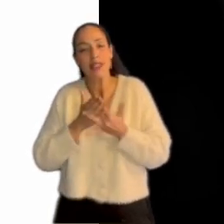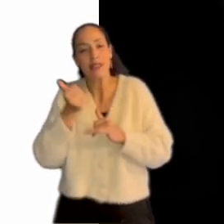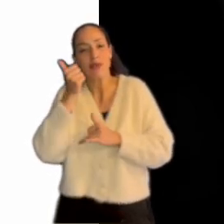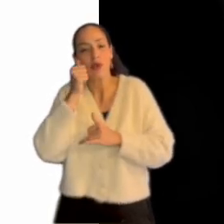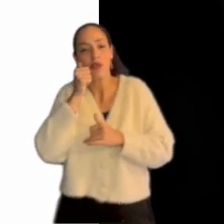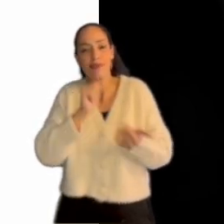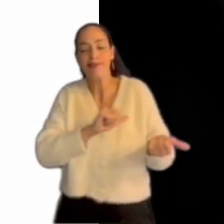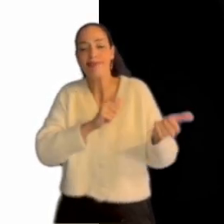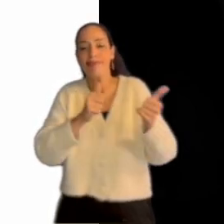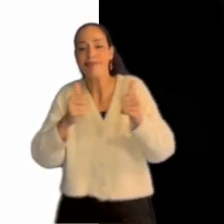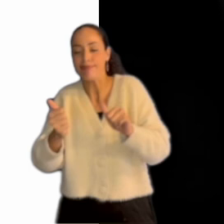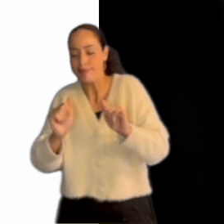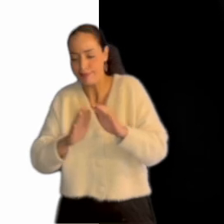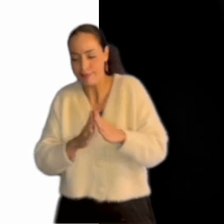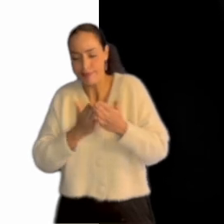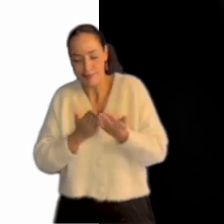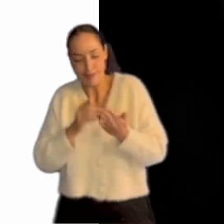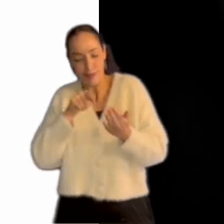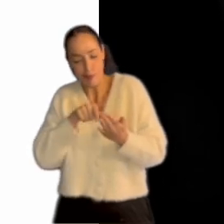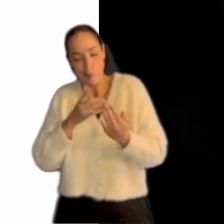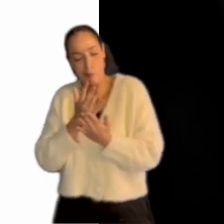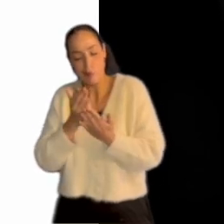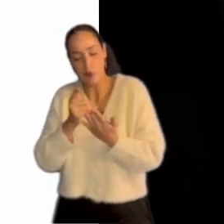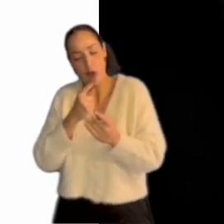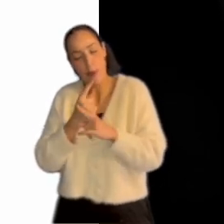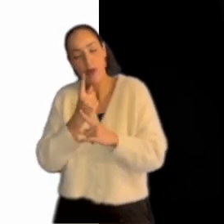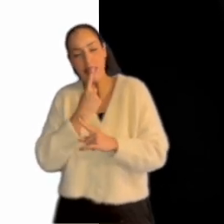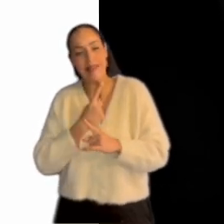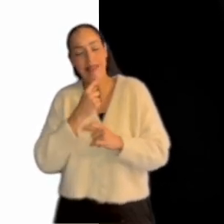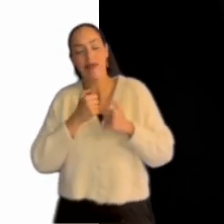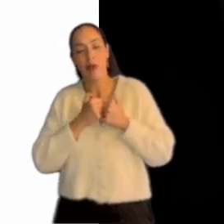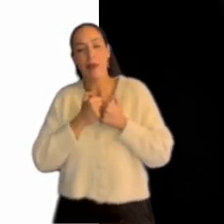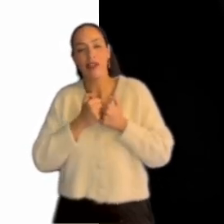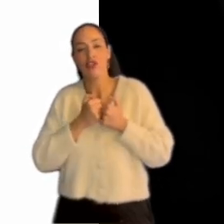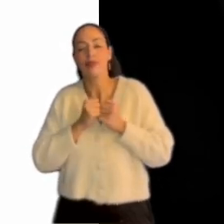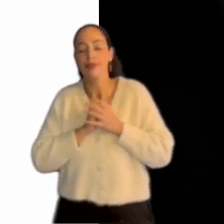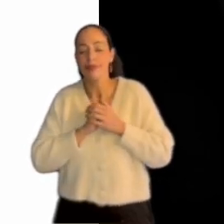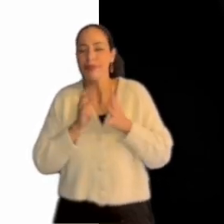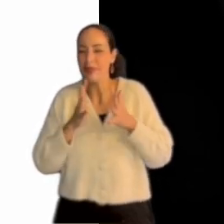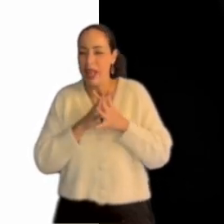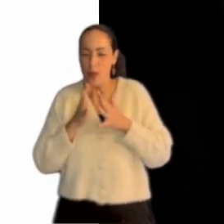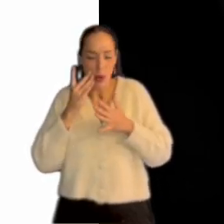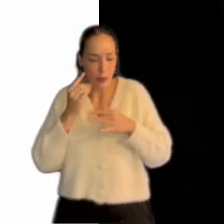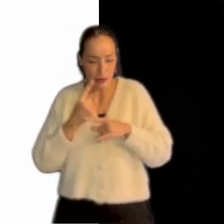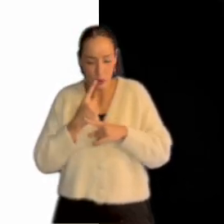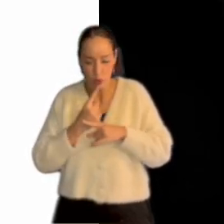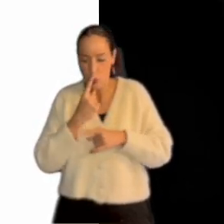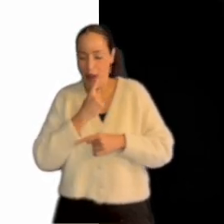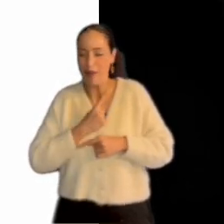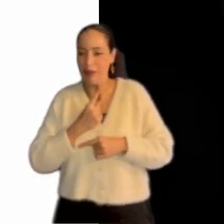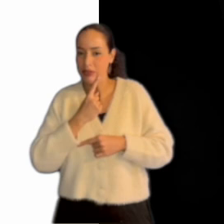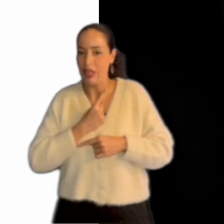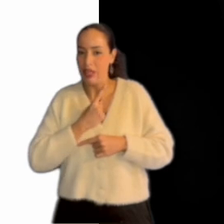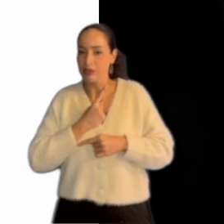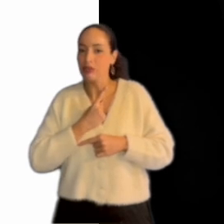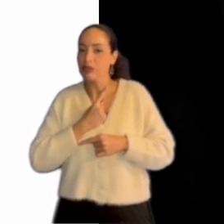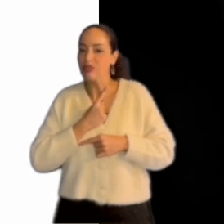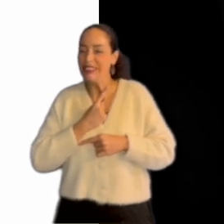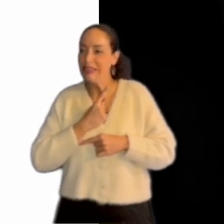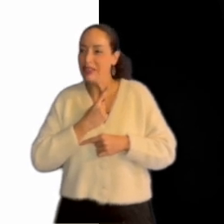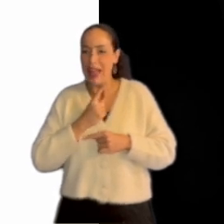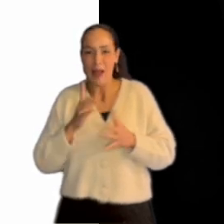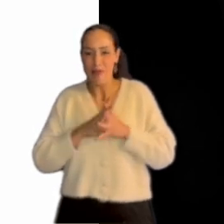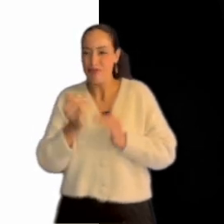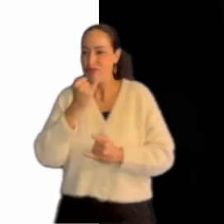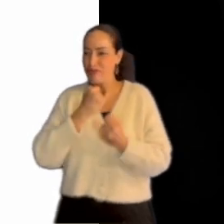why we talk to ourselves in ways that we would never accept from anyone else. In moments of challenge and difficulty, I started to pay attention to